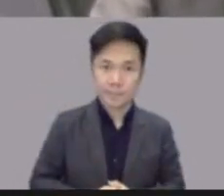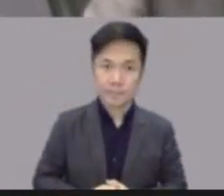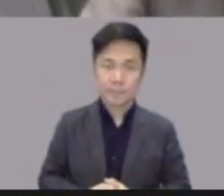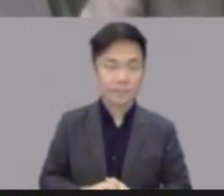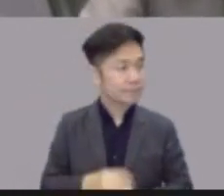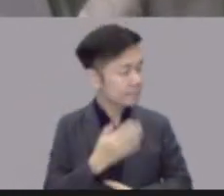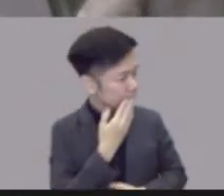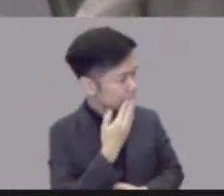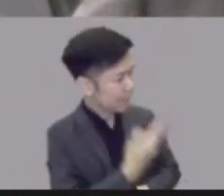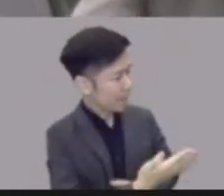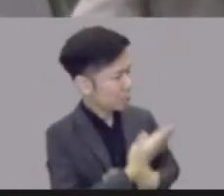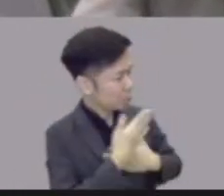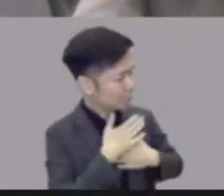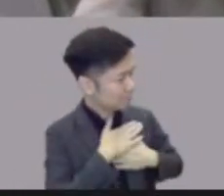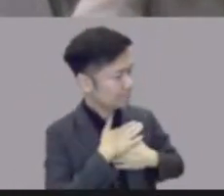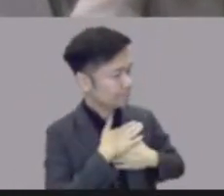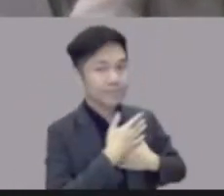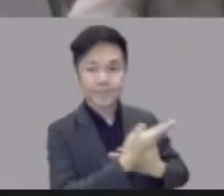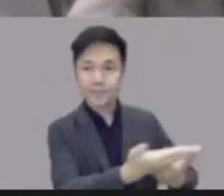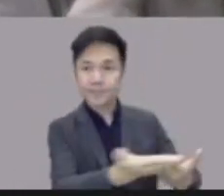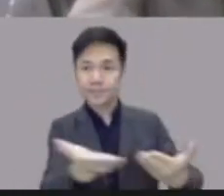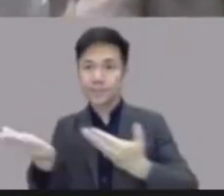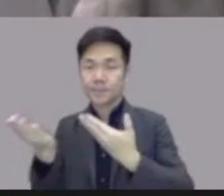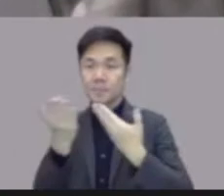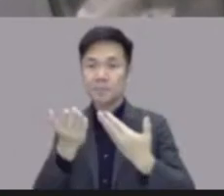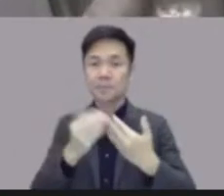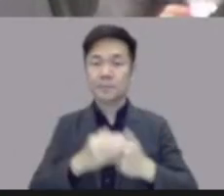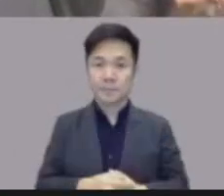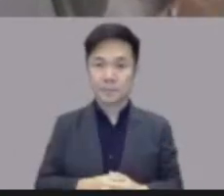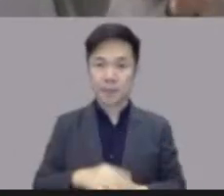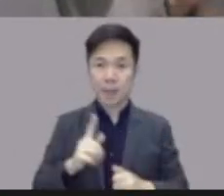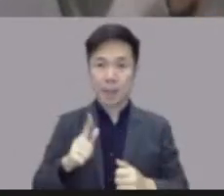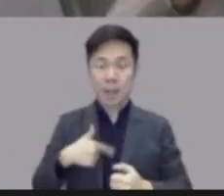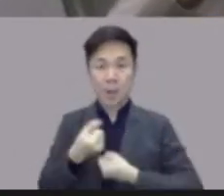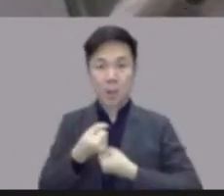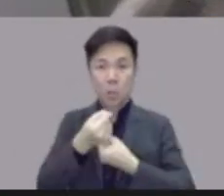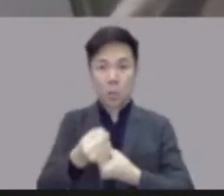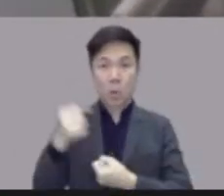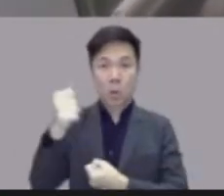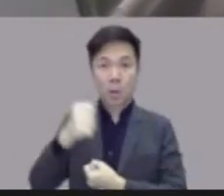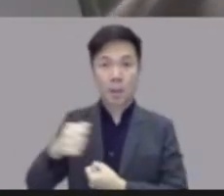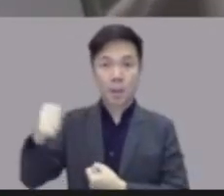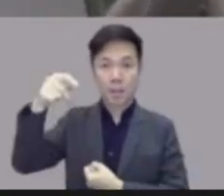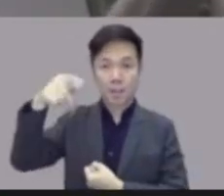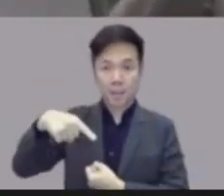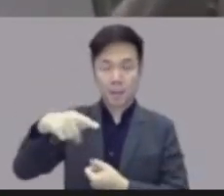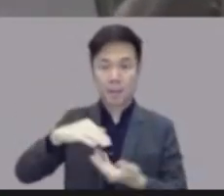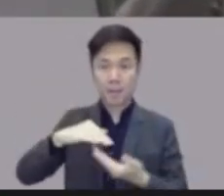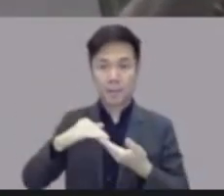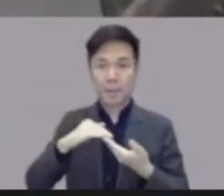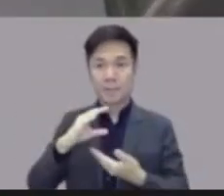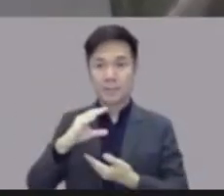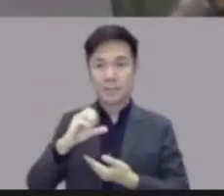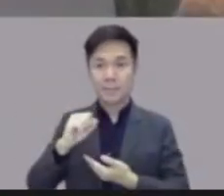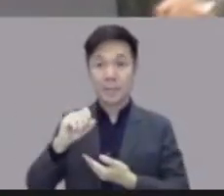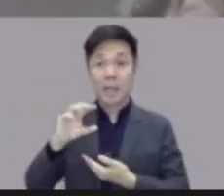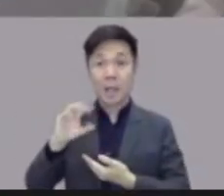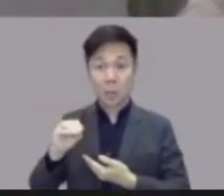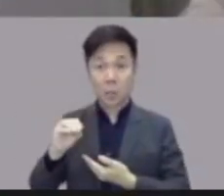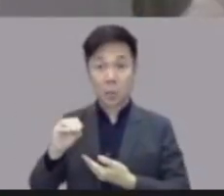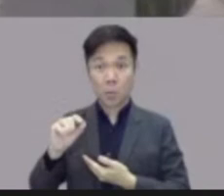opportunity and dear colleagues here I present on behalf of Asia Pacific Regional CSO engagement mechanism